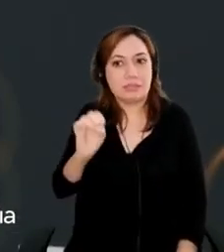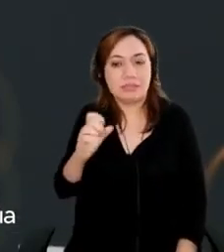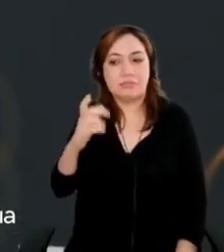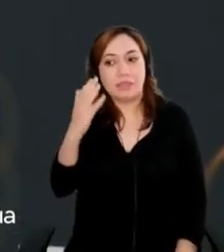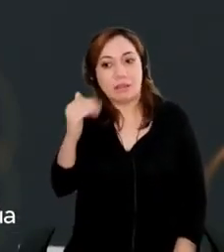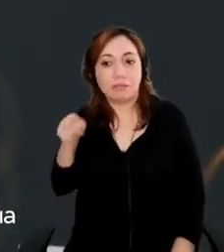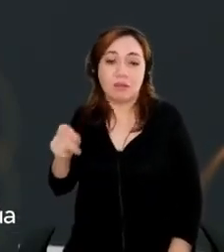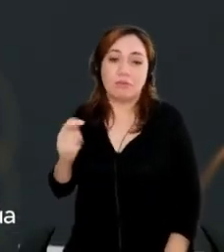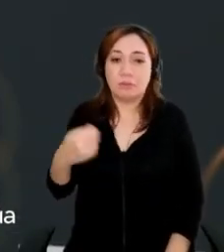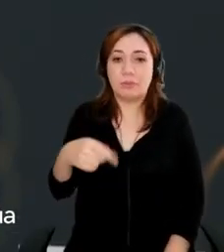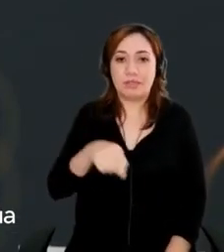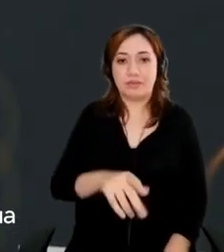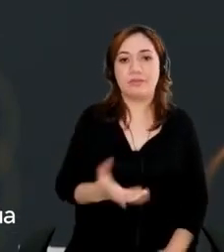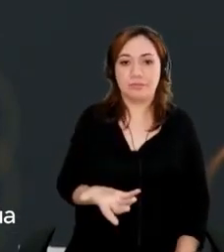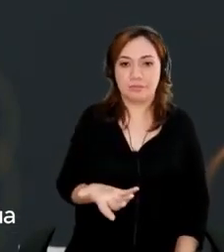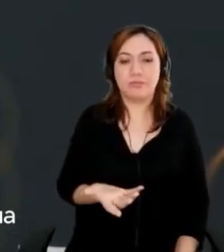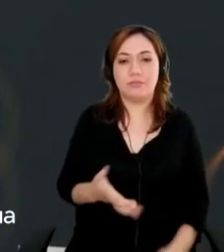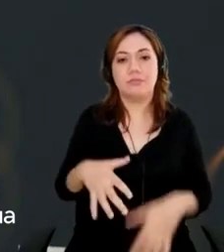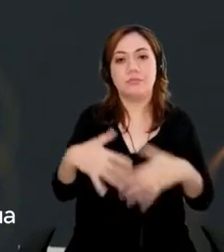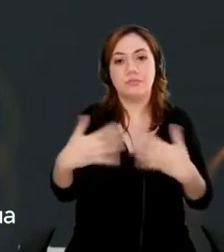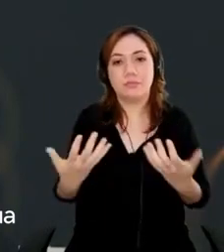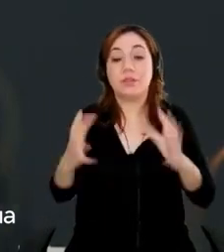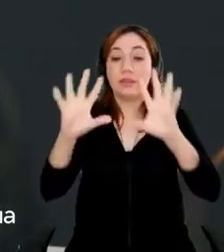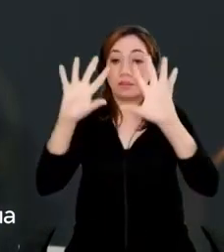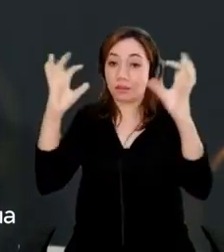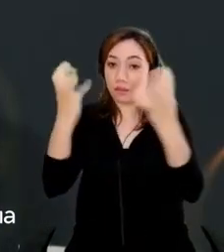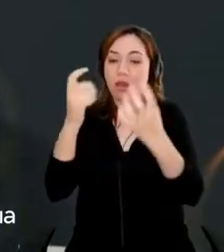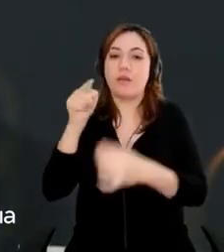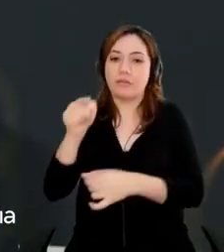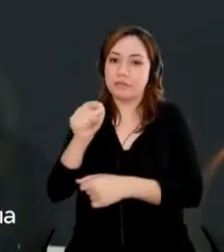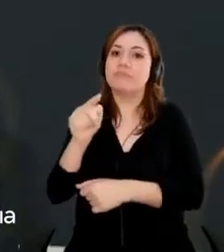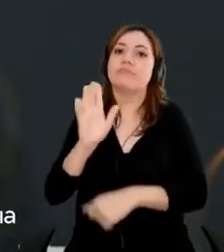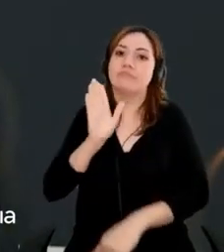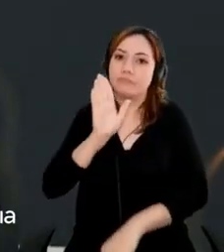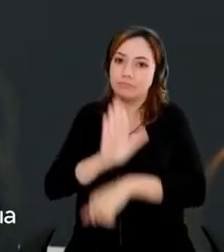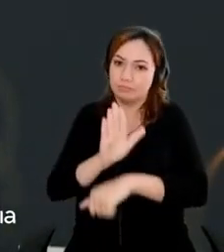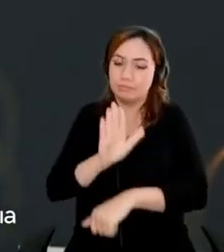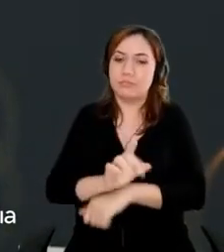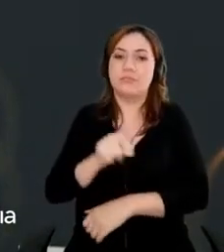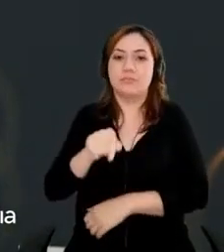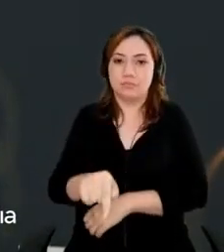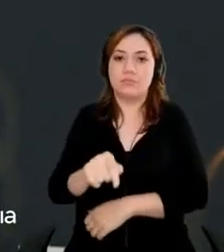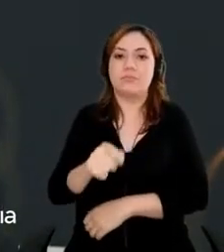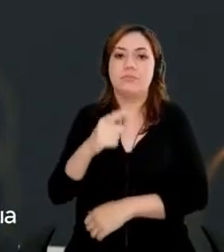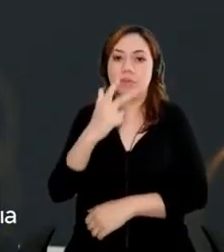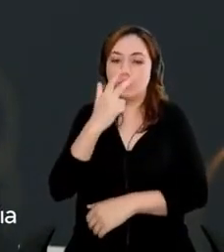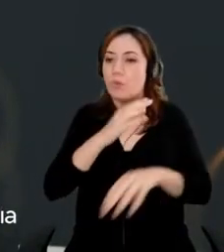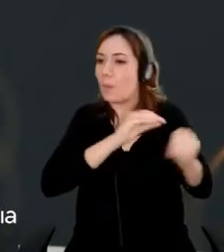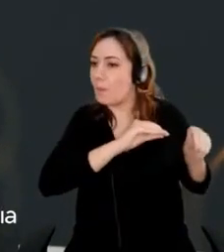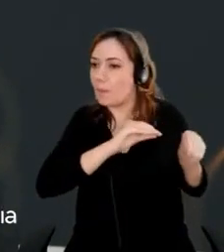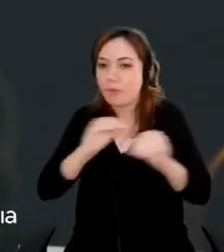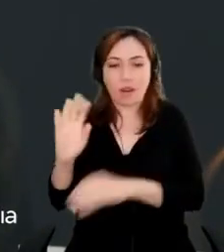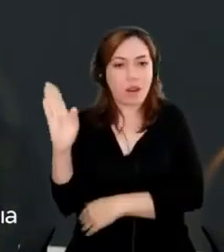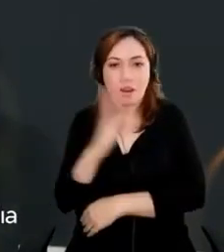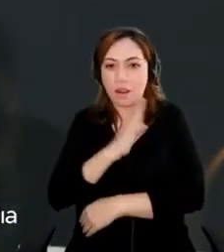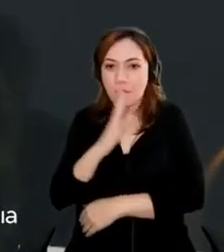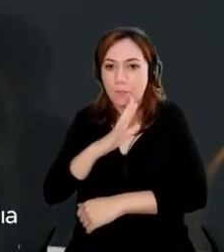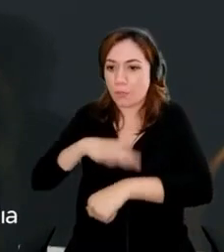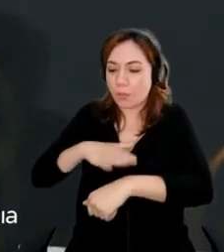the cloud played a big part in this. We moved to the cloud very quickly as we started to change